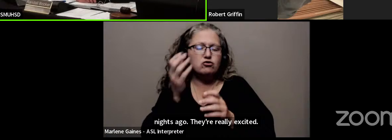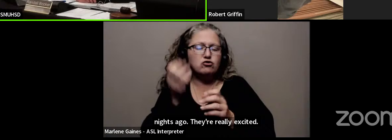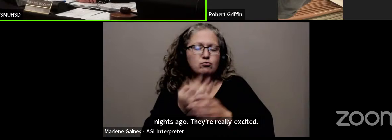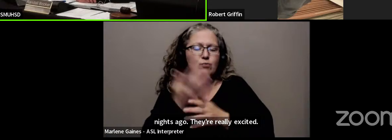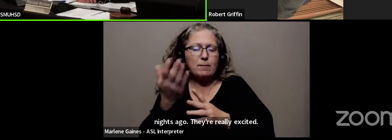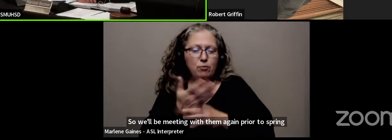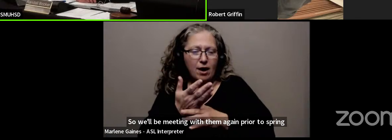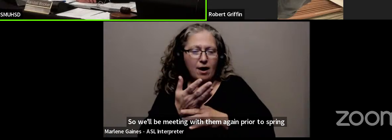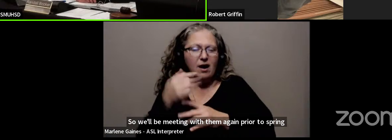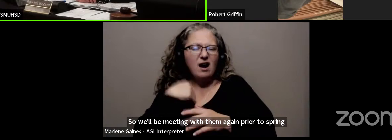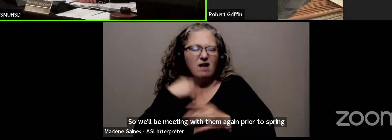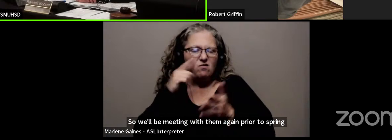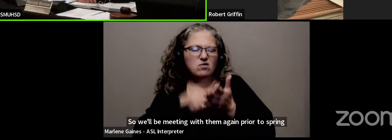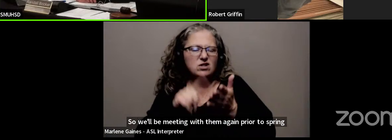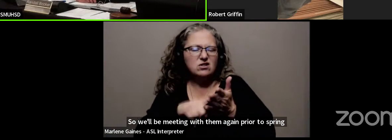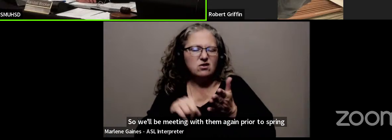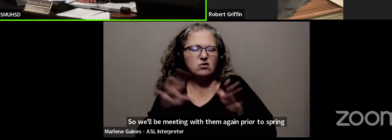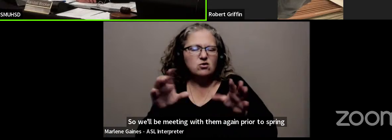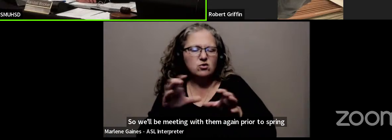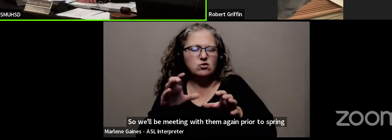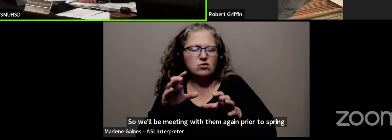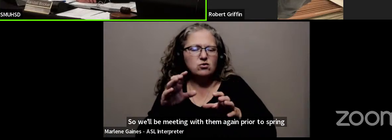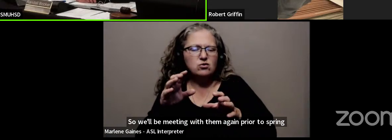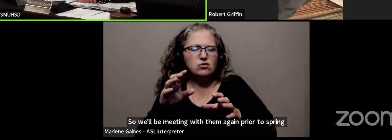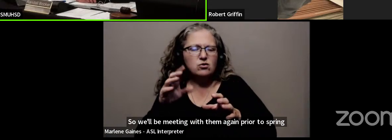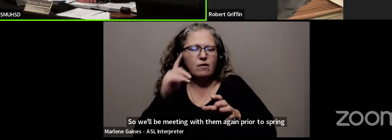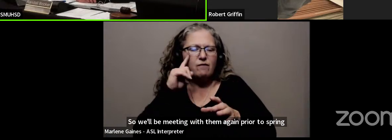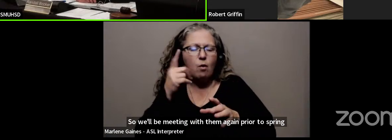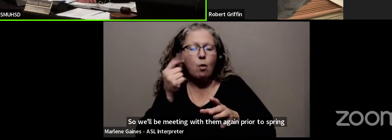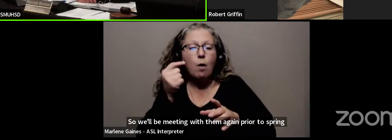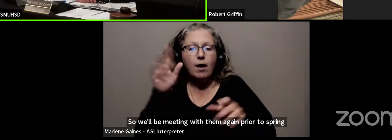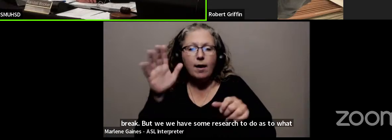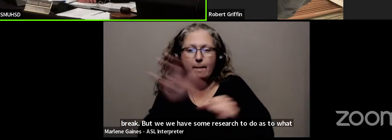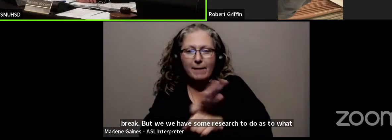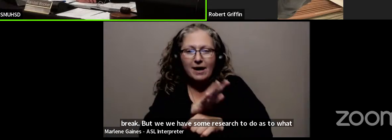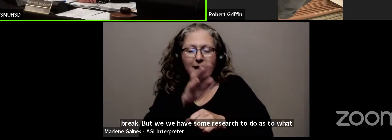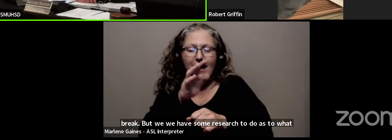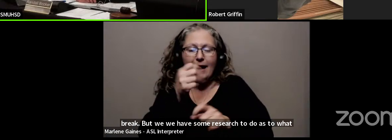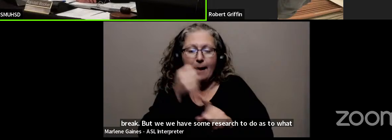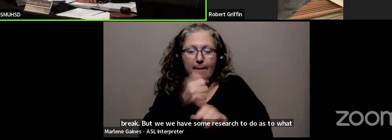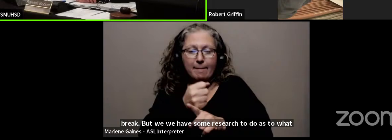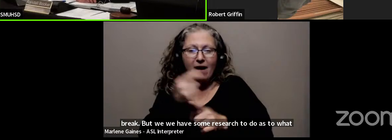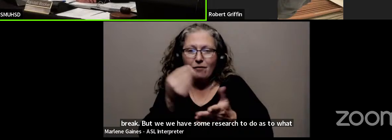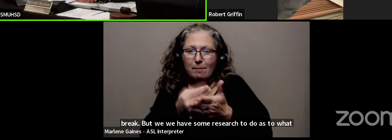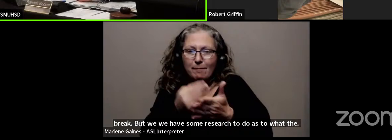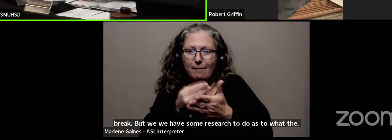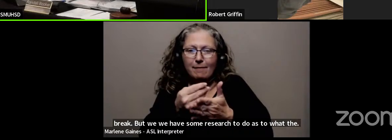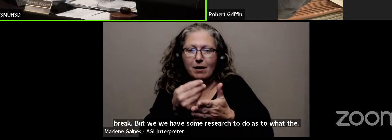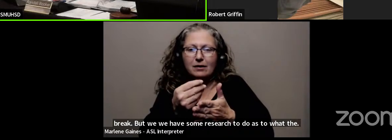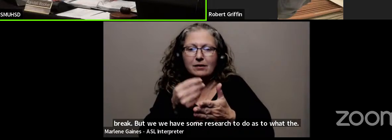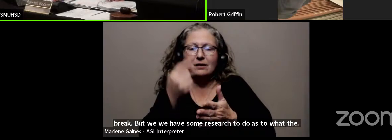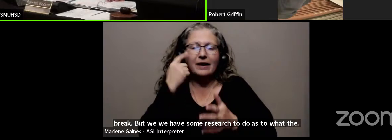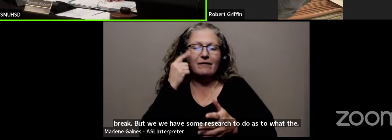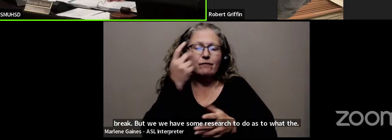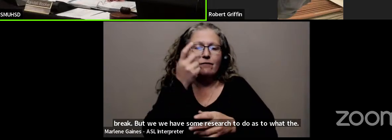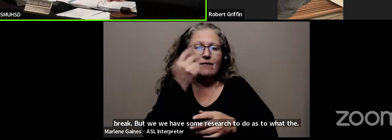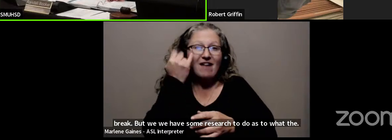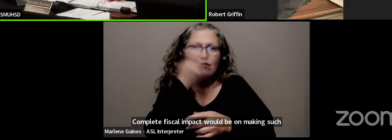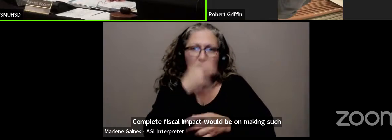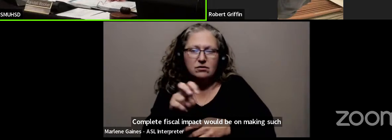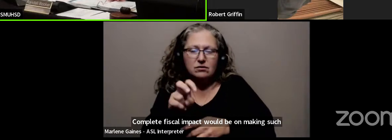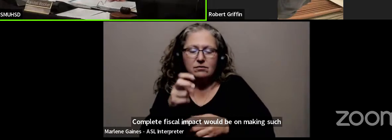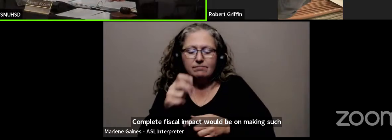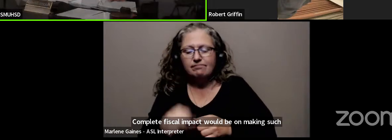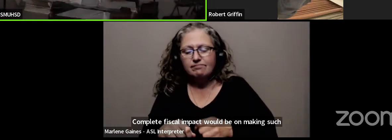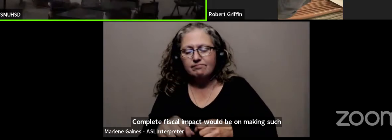we have some research to do as to what the complete fiscal impact would be on making such a shift.